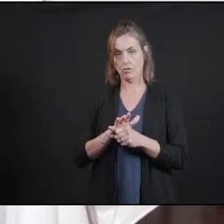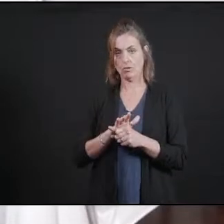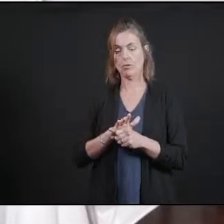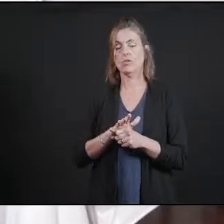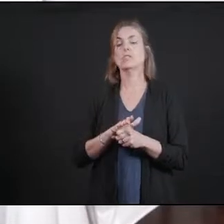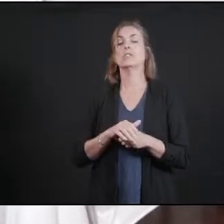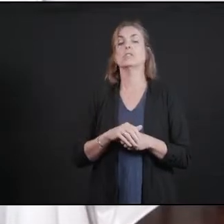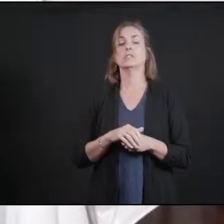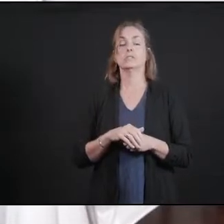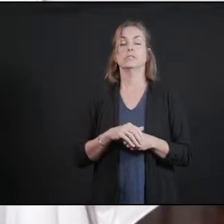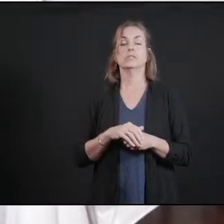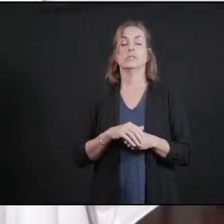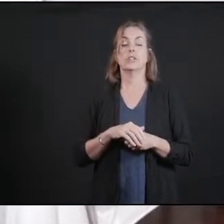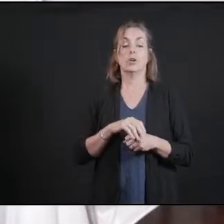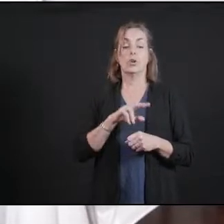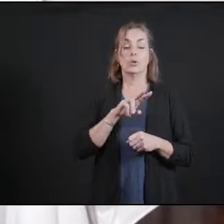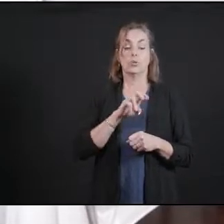the territory.